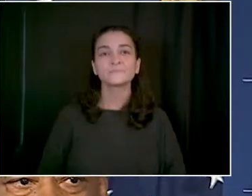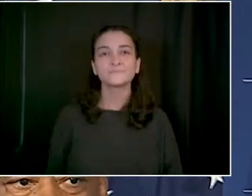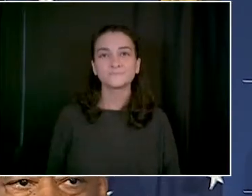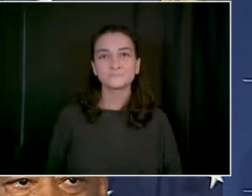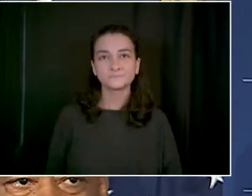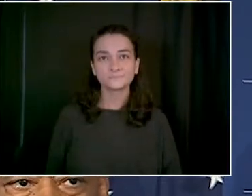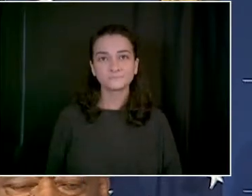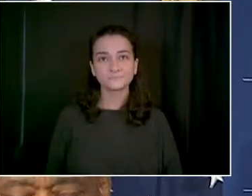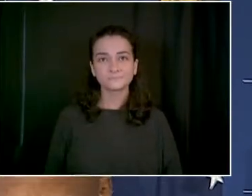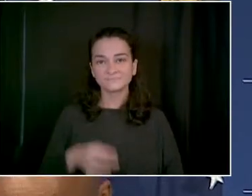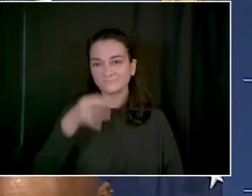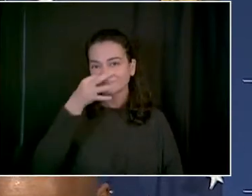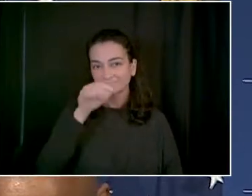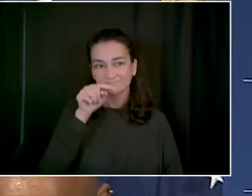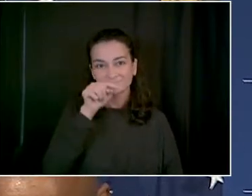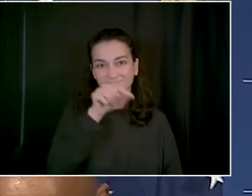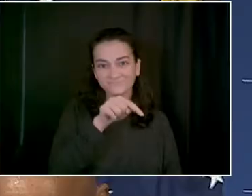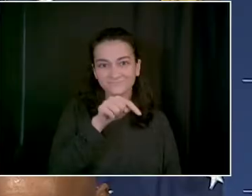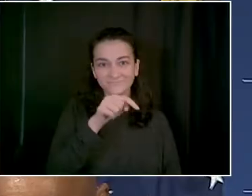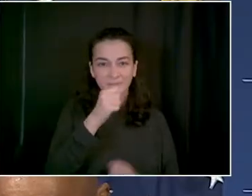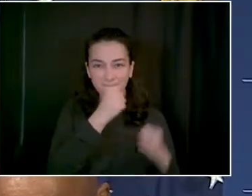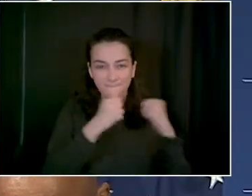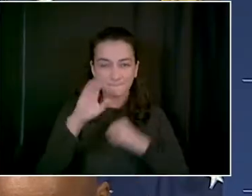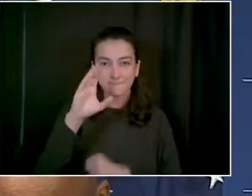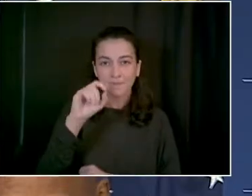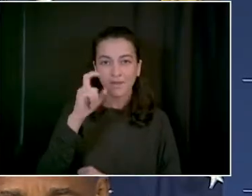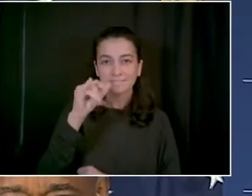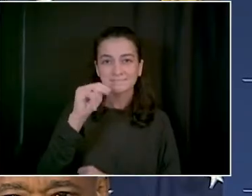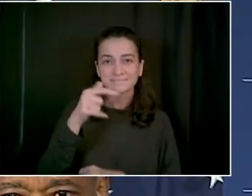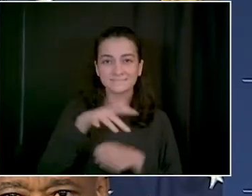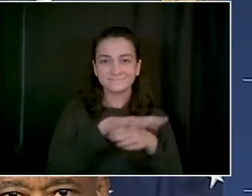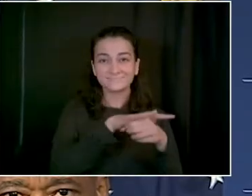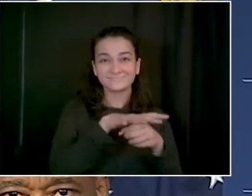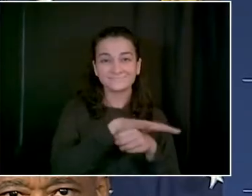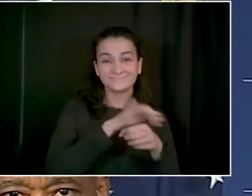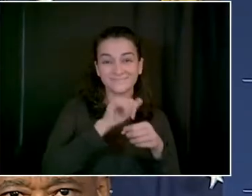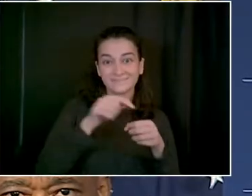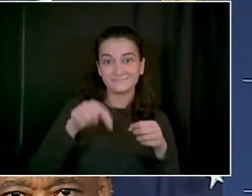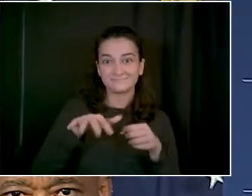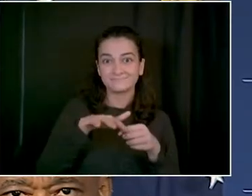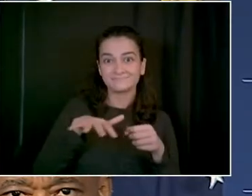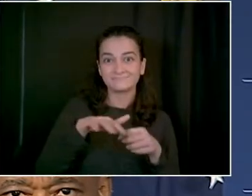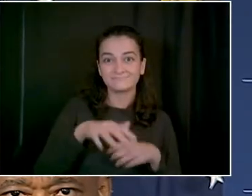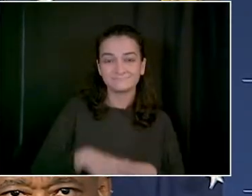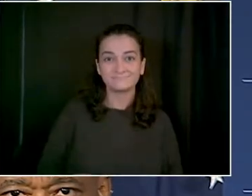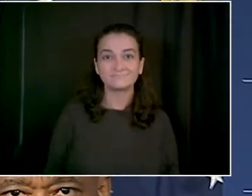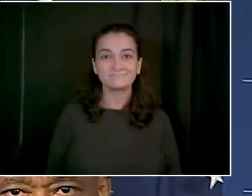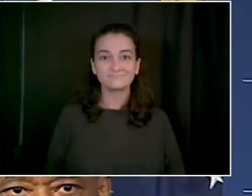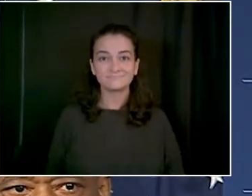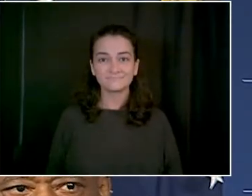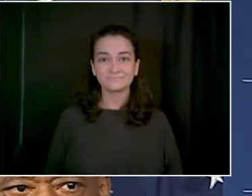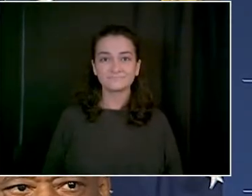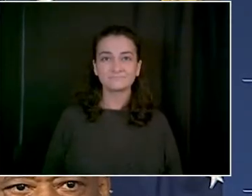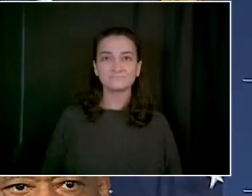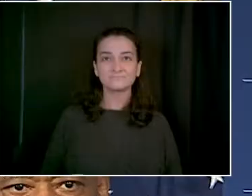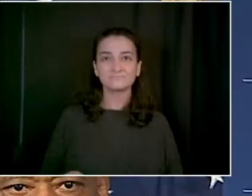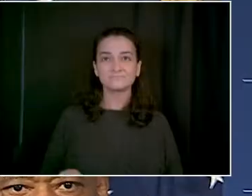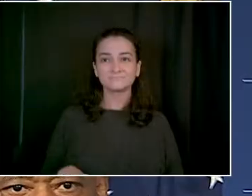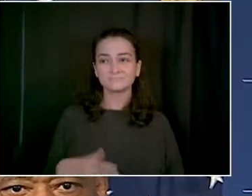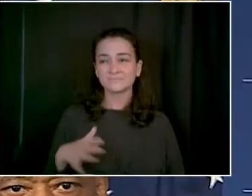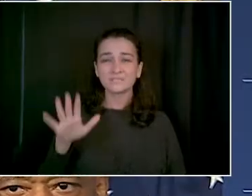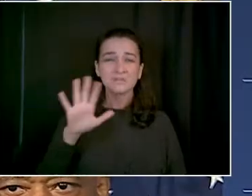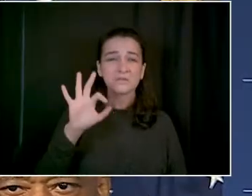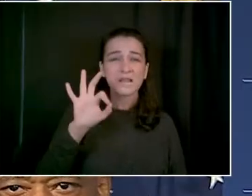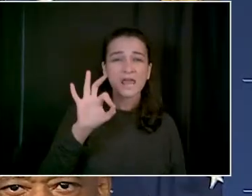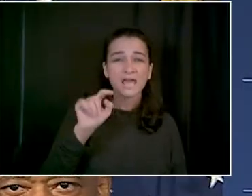about 10 to 12 individuals beginning to surround 3 others. The officers engaged the group and